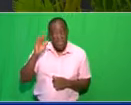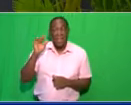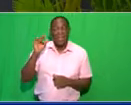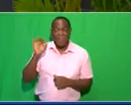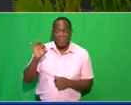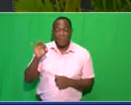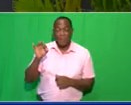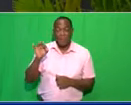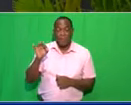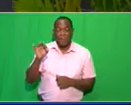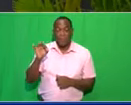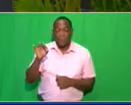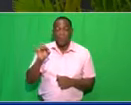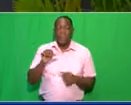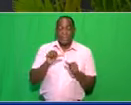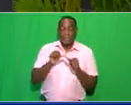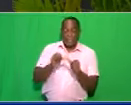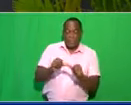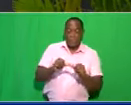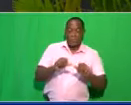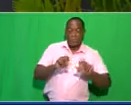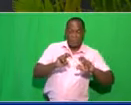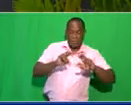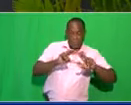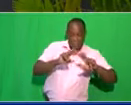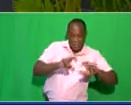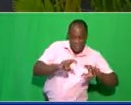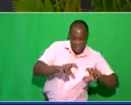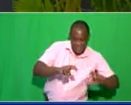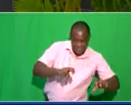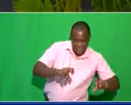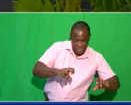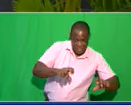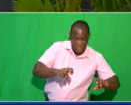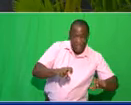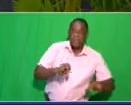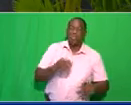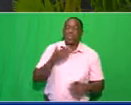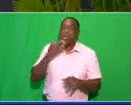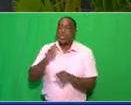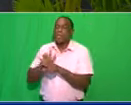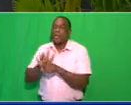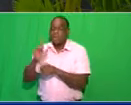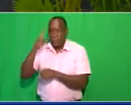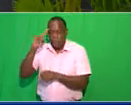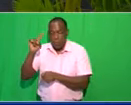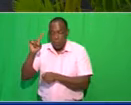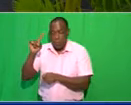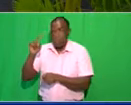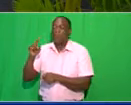the way to go. What we've tried to explain is that the problem does not lie